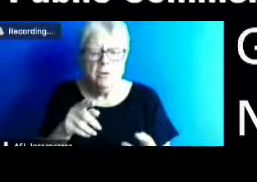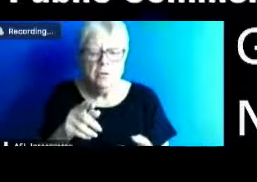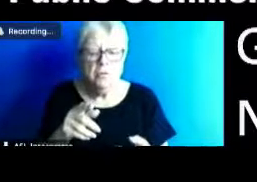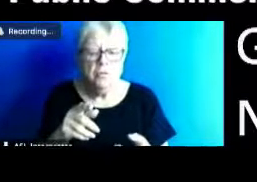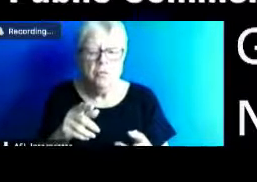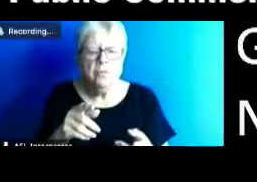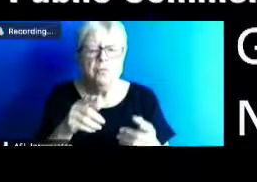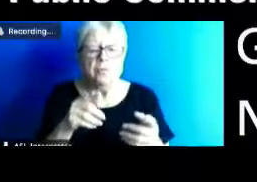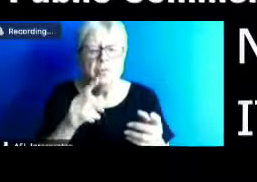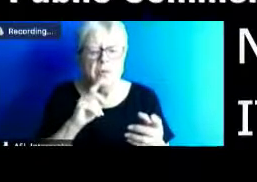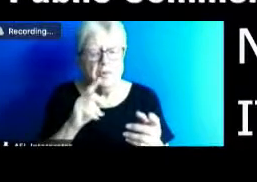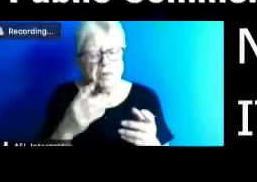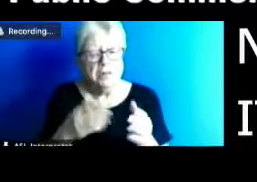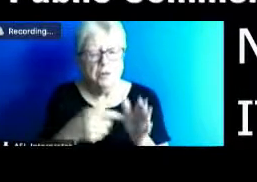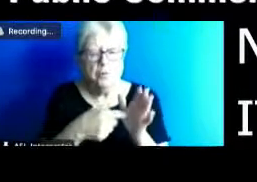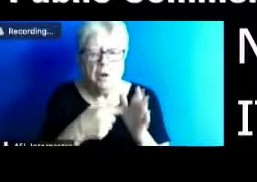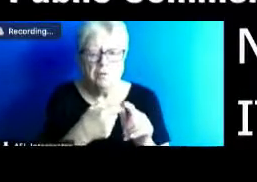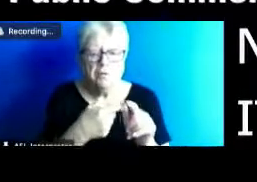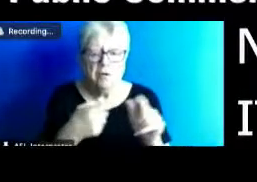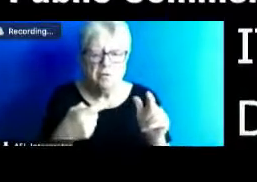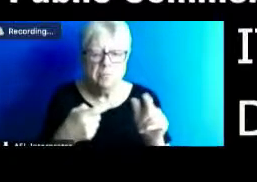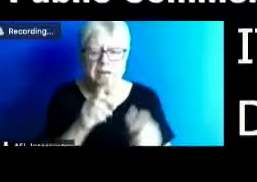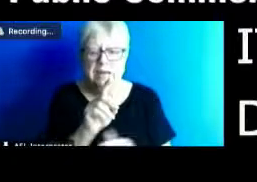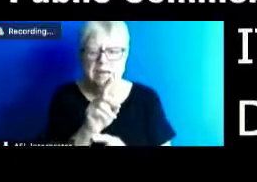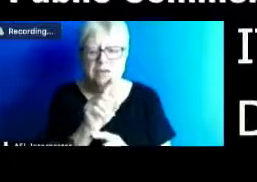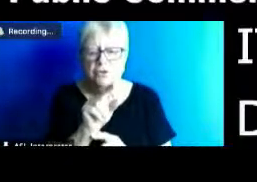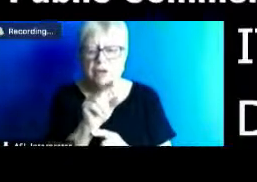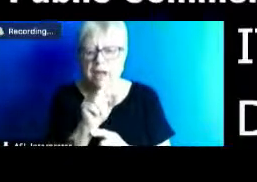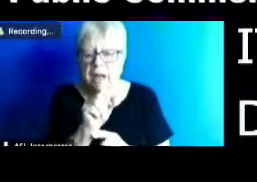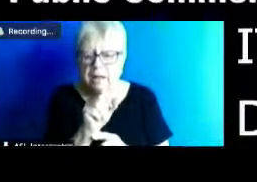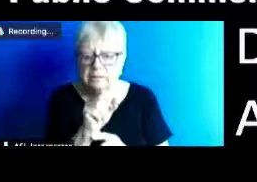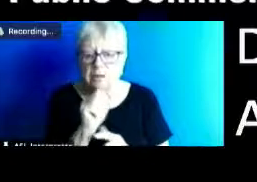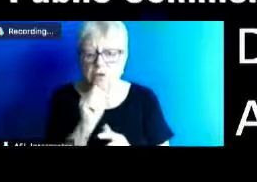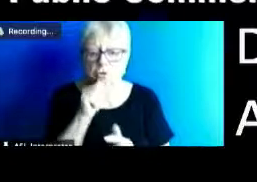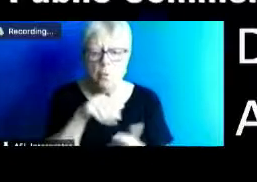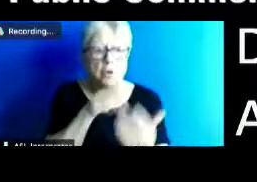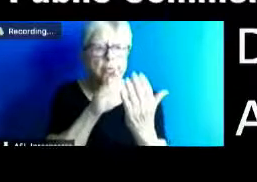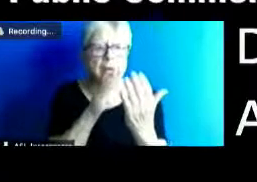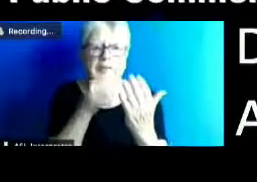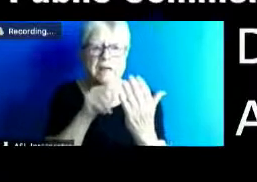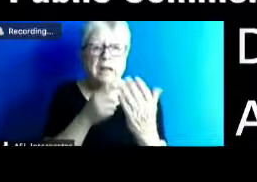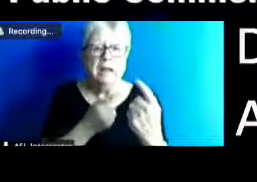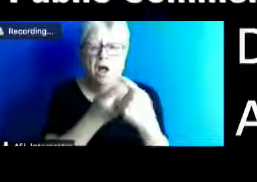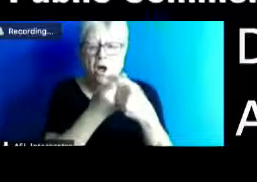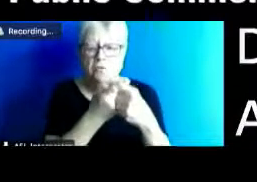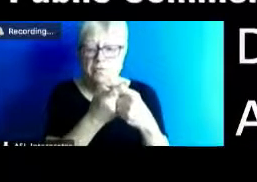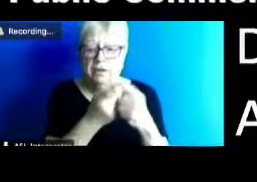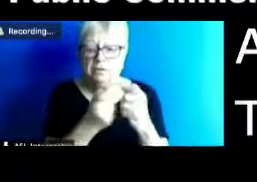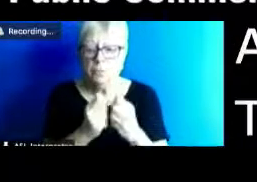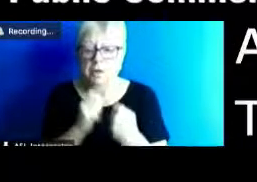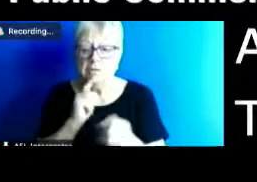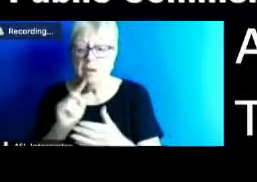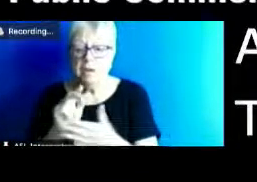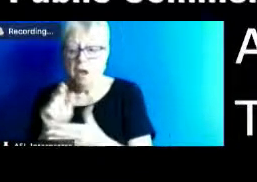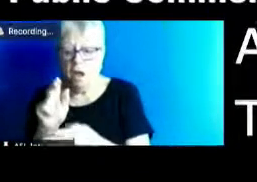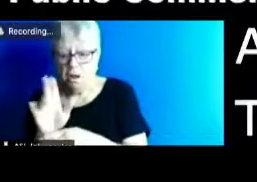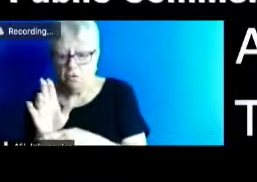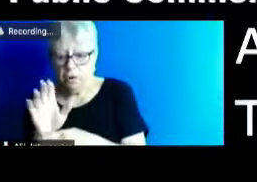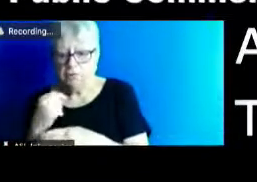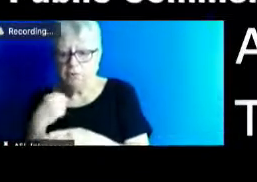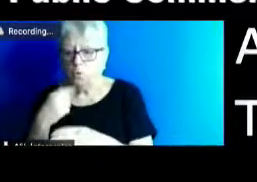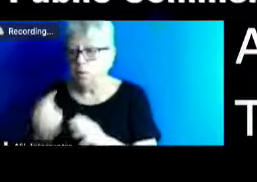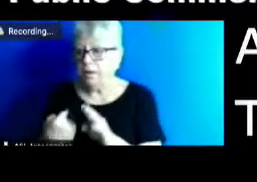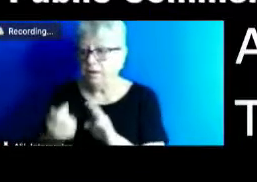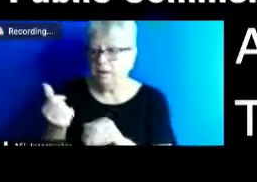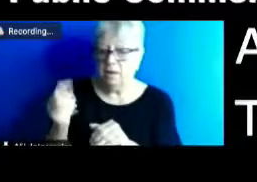the Department of General Services to address any issues of conflict in the contract. So we've deleted their